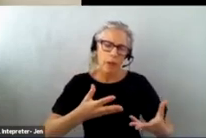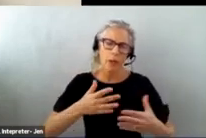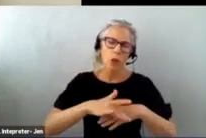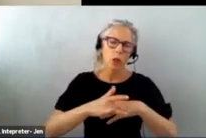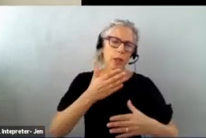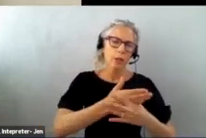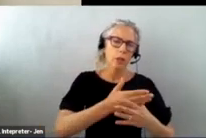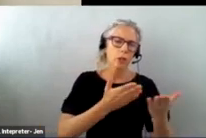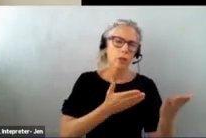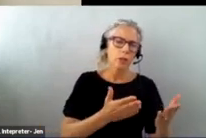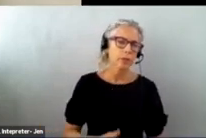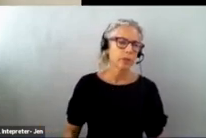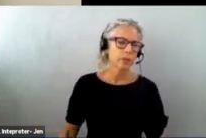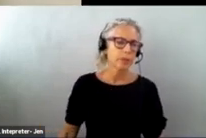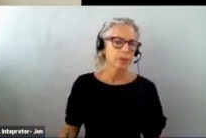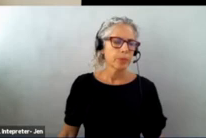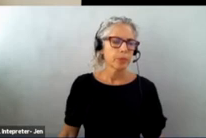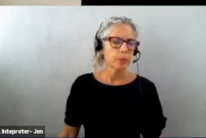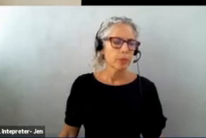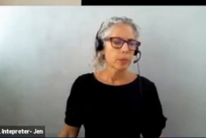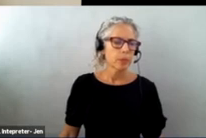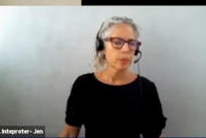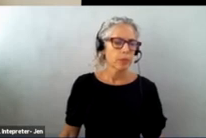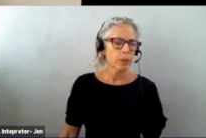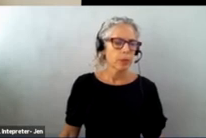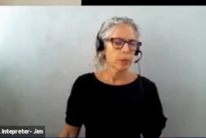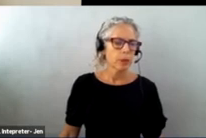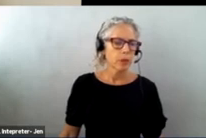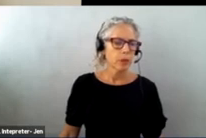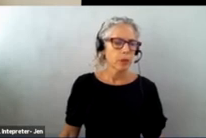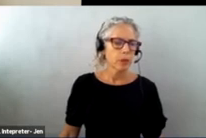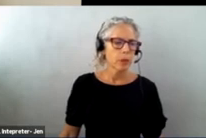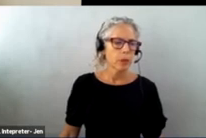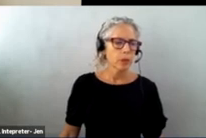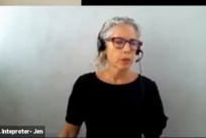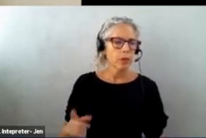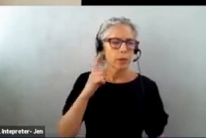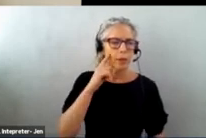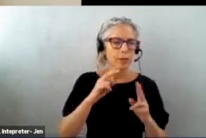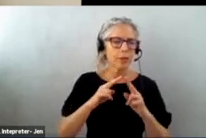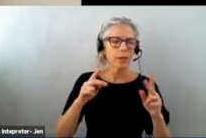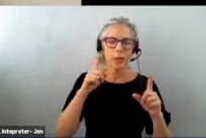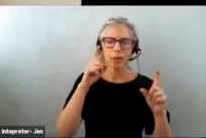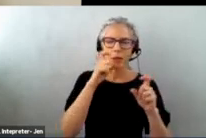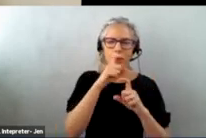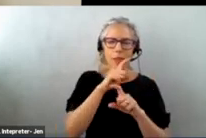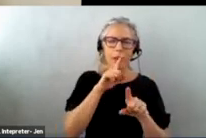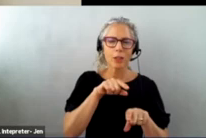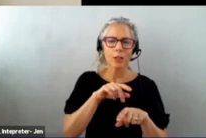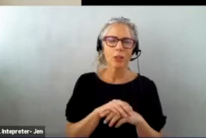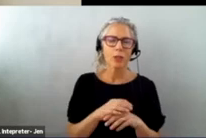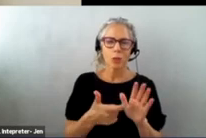Thanks, Josie, and I appreciate this question, Dr. Clements. I think it's a complicated answer, and it